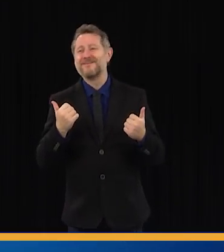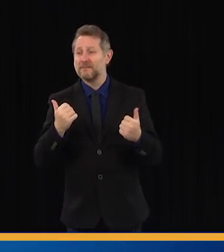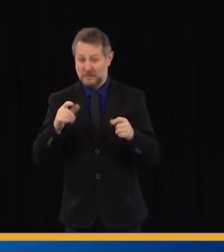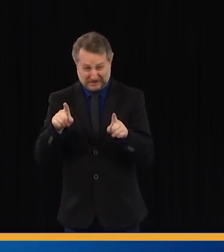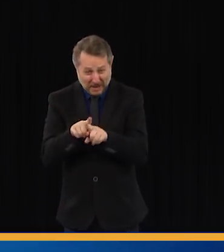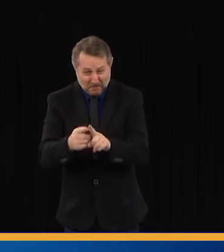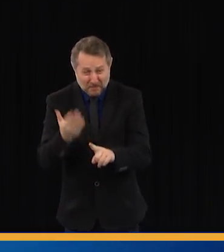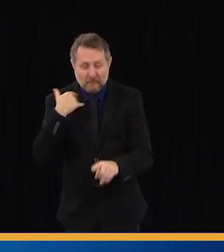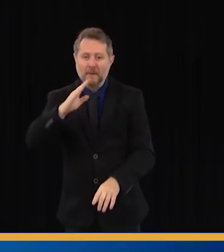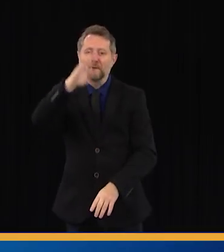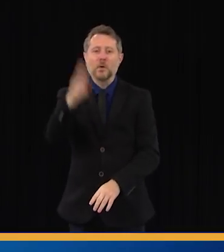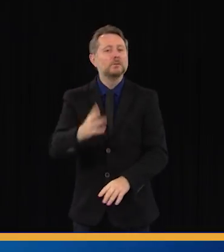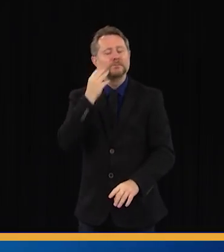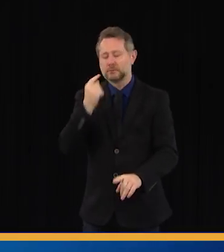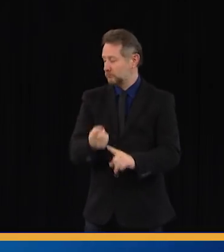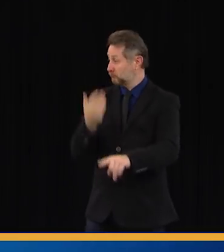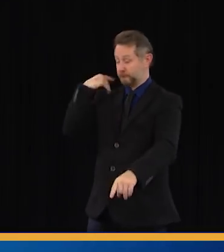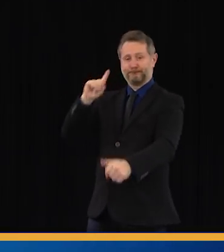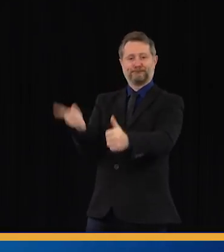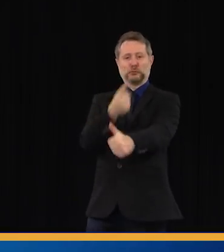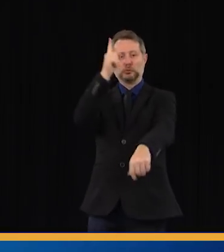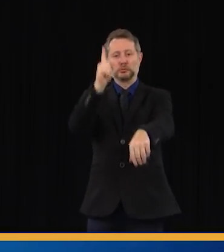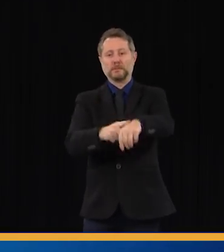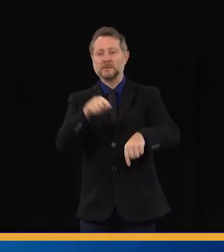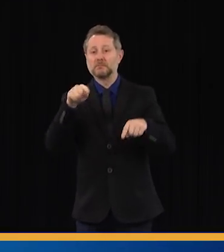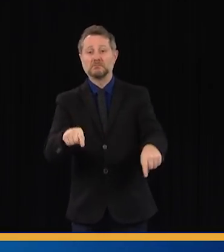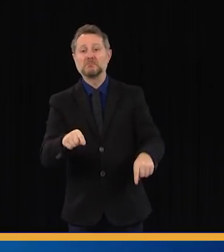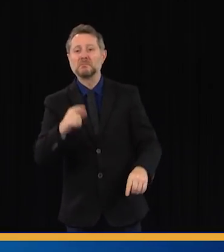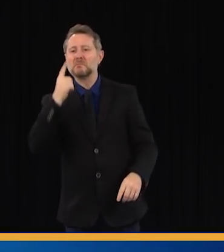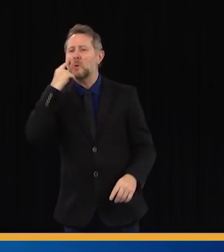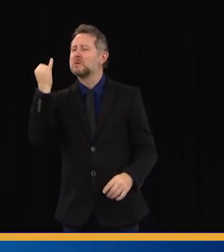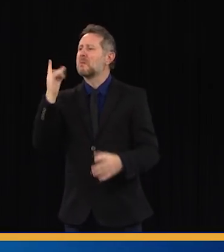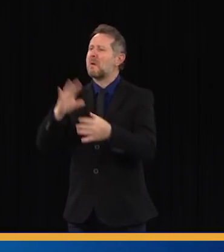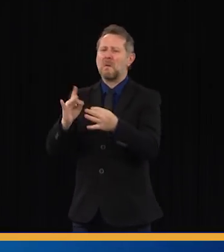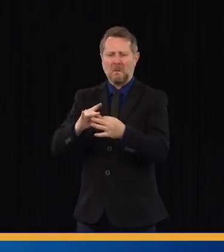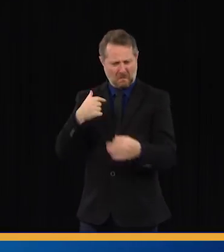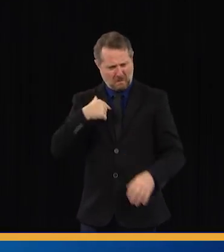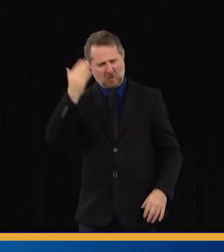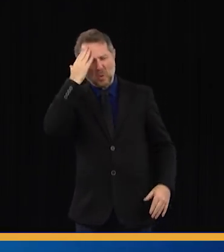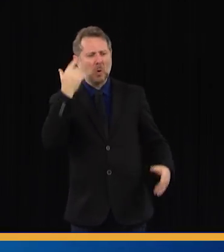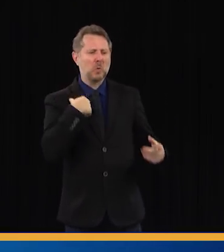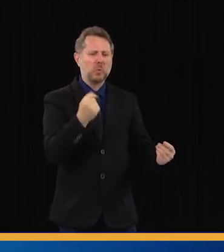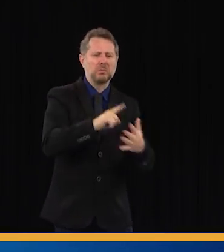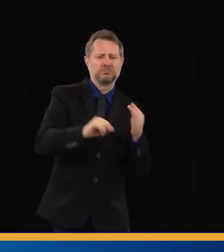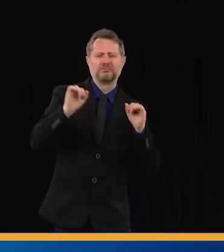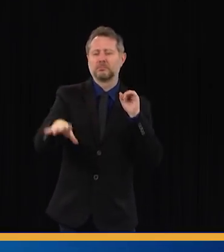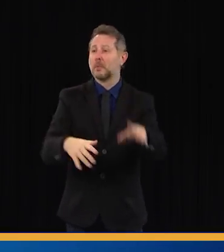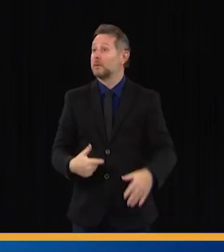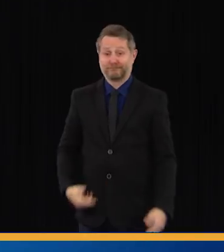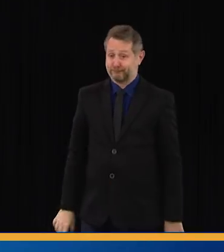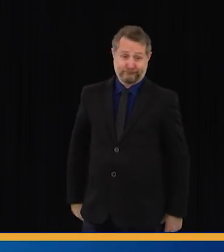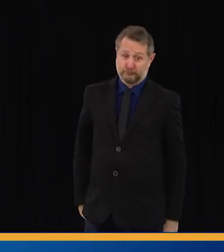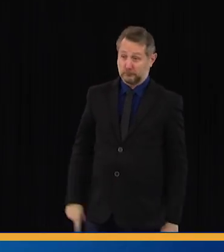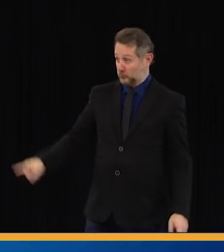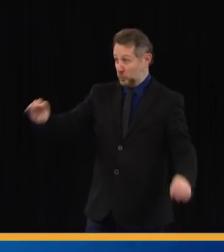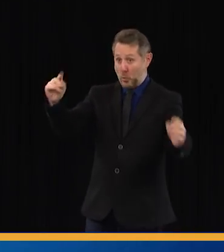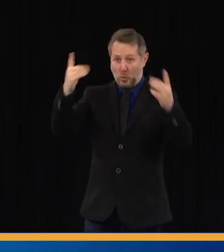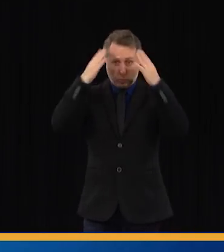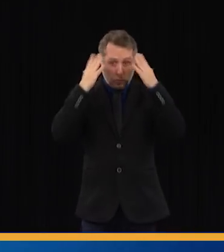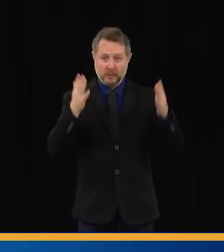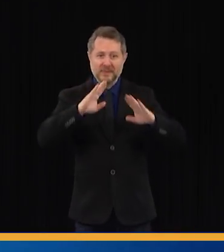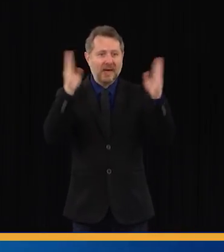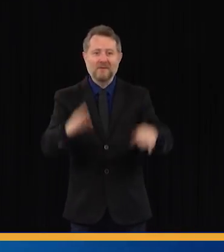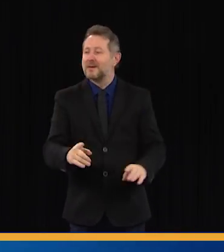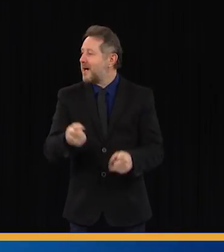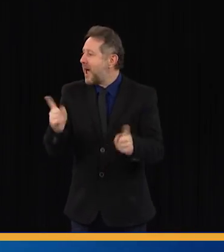who says to you, oh, I know what we should do, I know. Yeah, you don't know because nobody knows. And that's